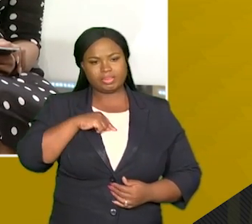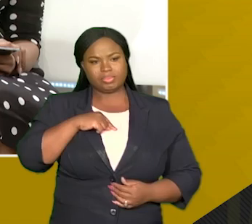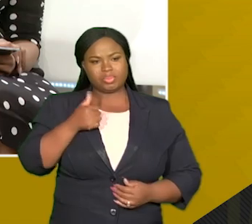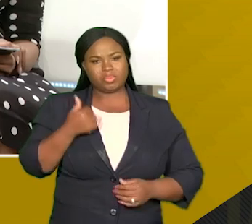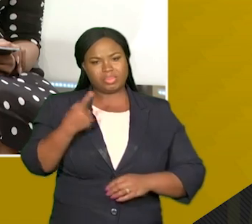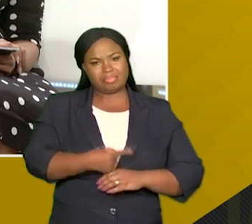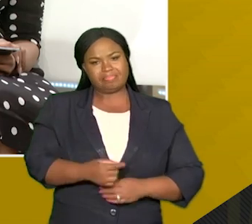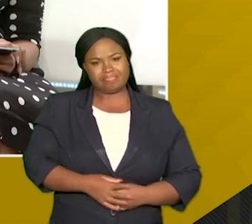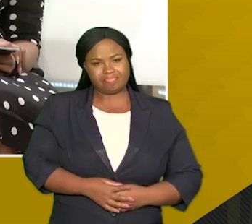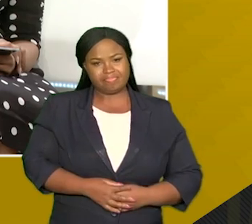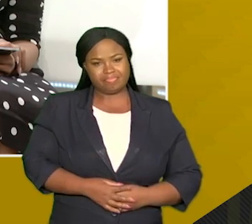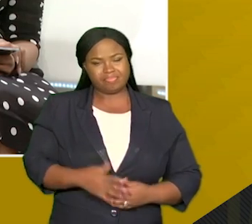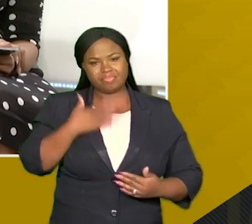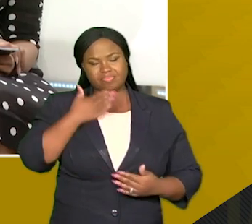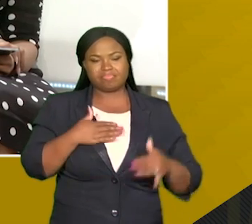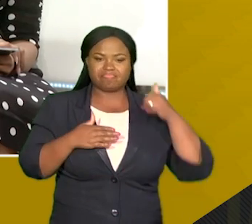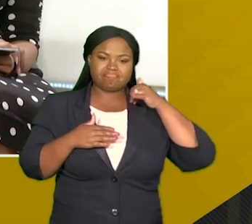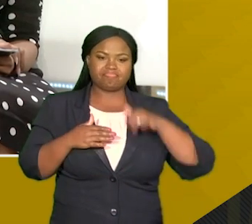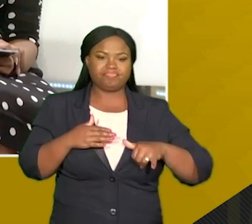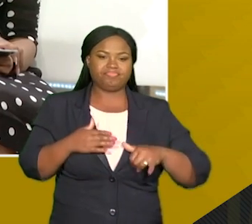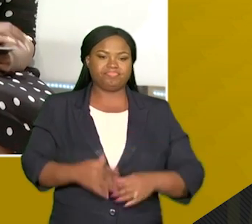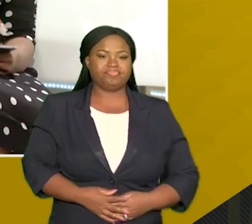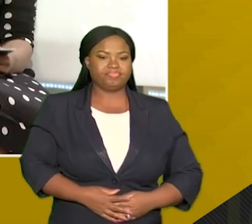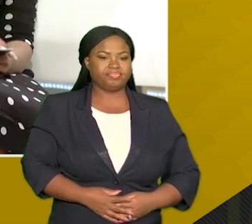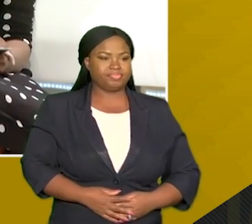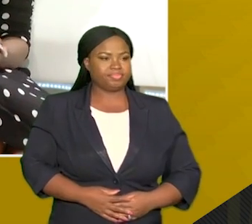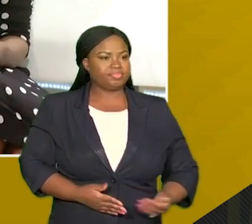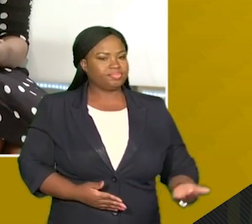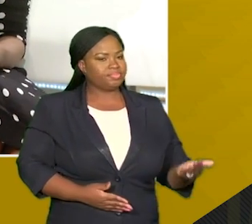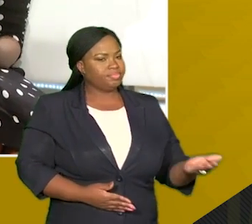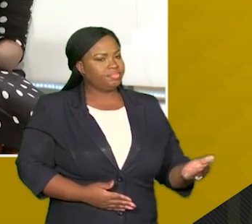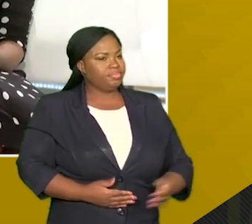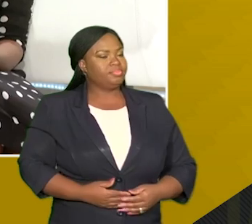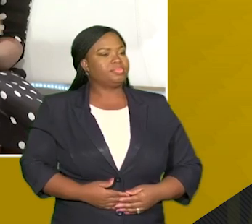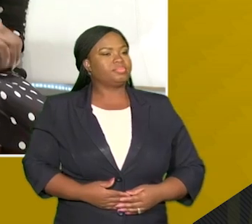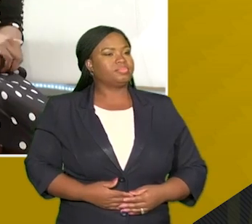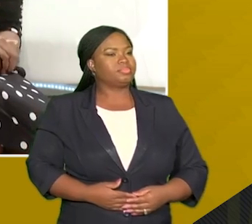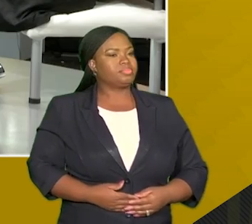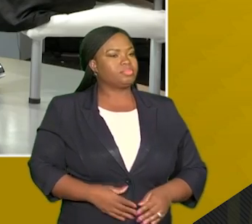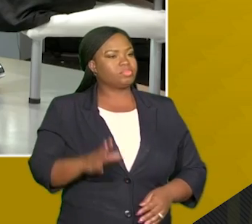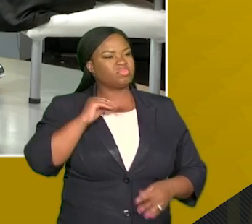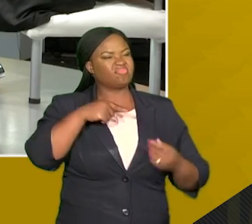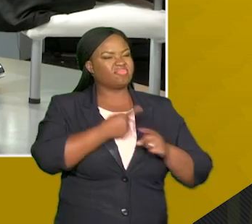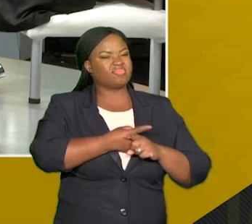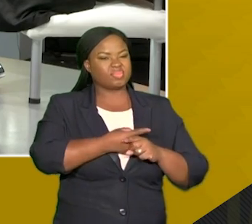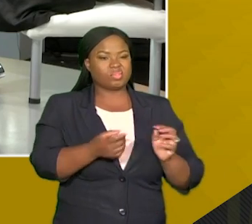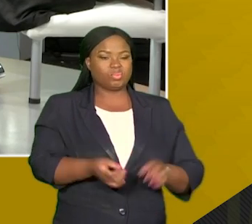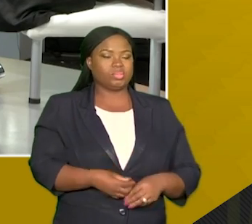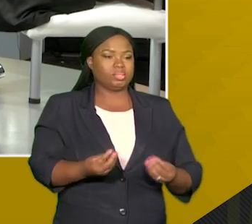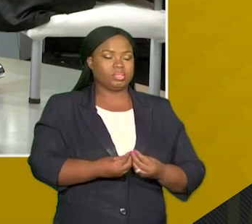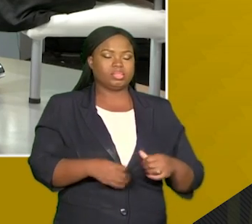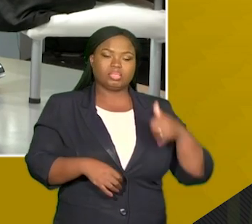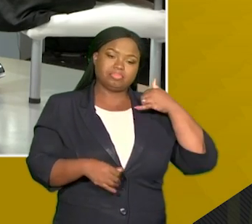nosuku olungconywana, ne? Thank you. Okay. Sure. Let's come back to the couch and we talk about listen to as show